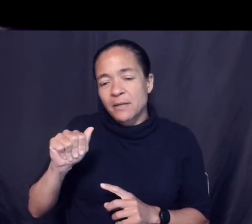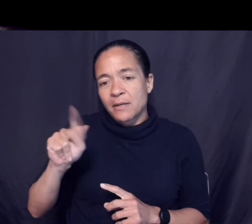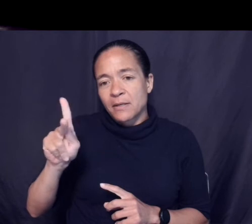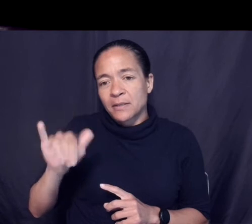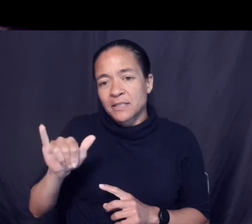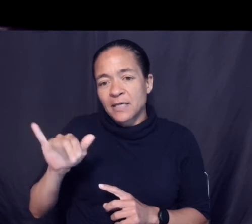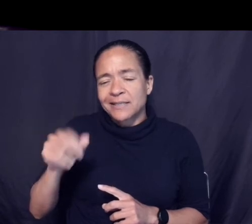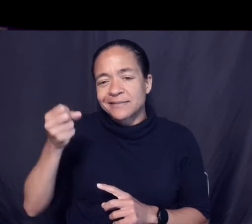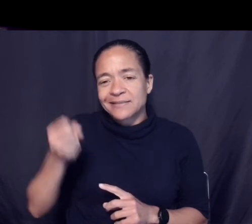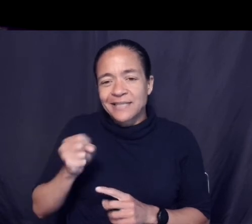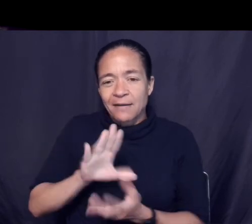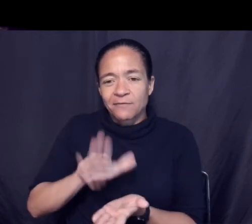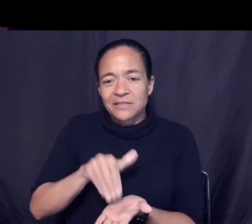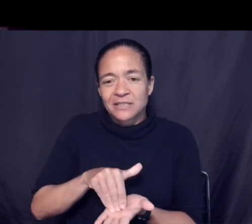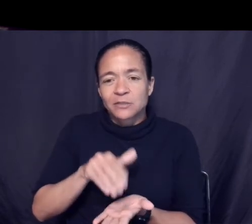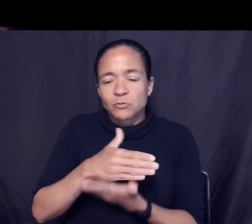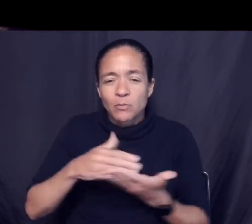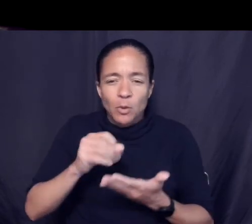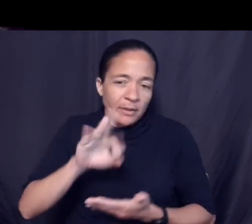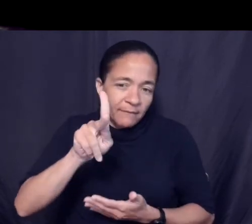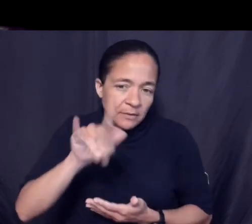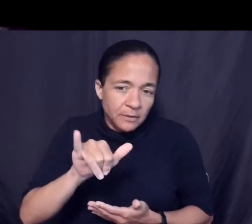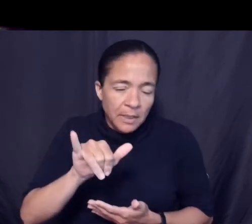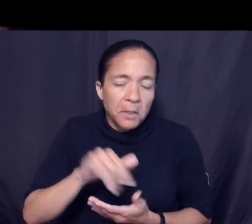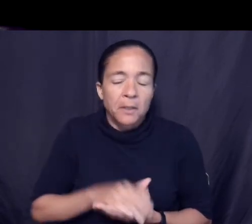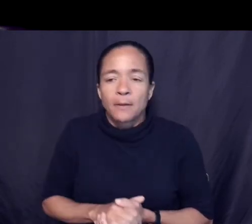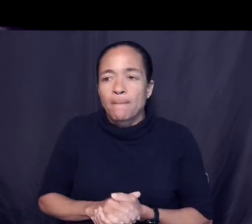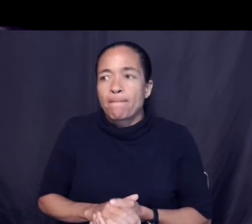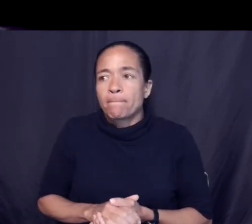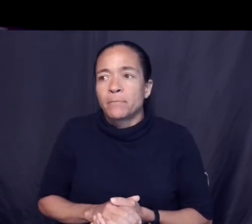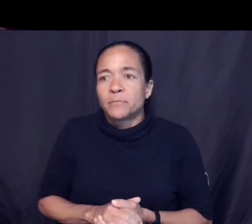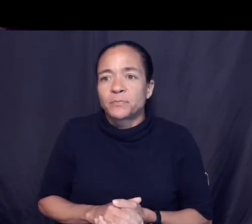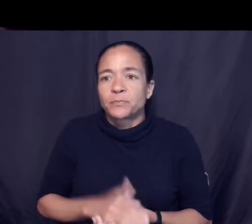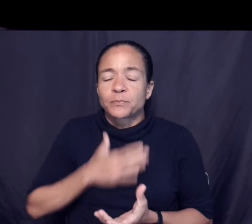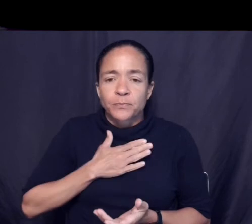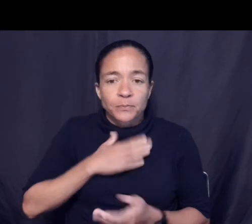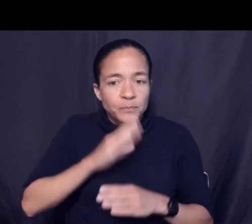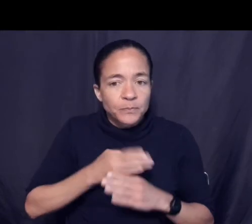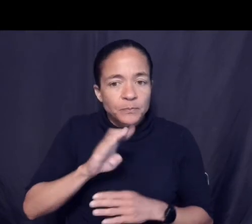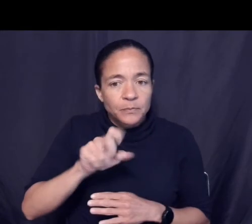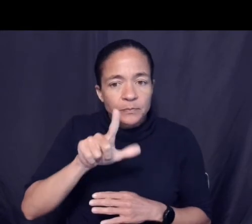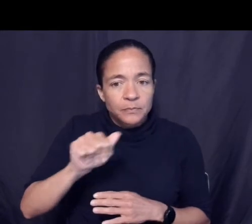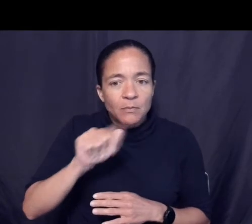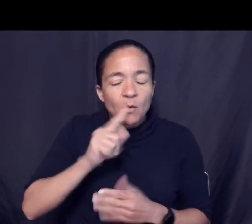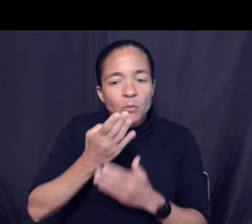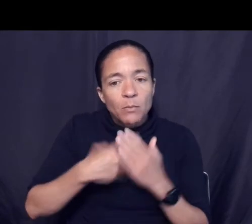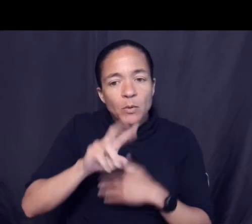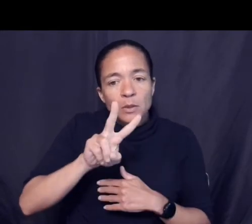That's in the south central portion of the state. Our daughter Bella was born